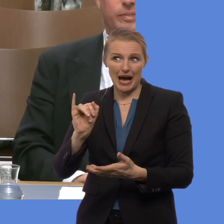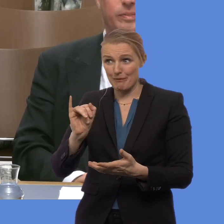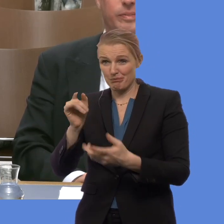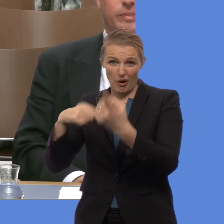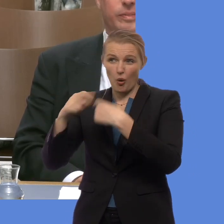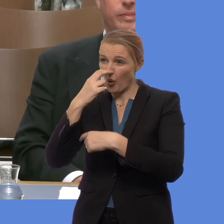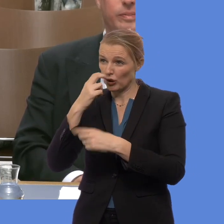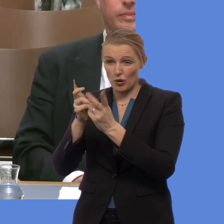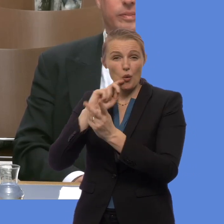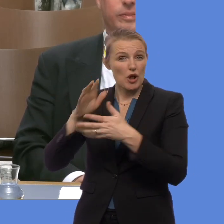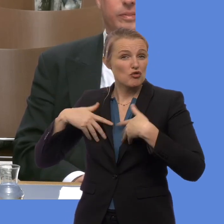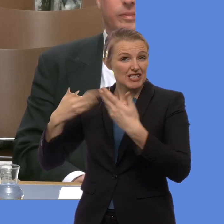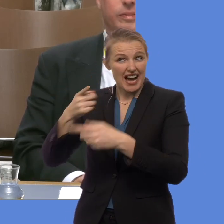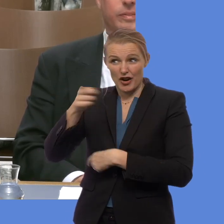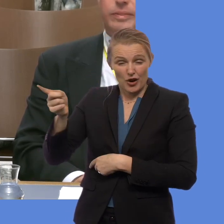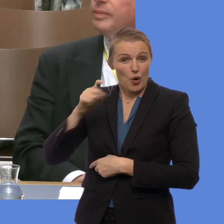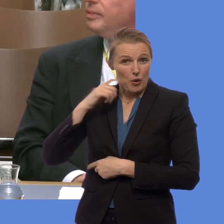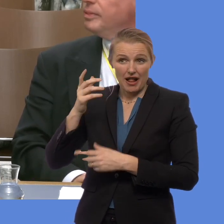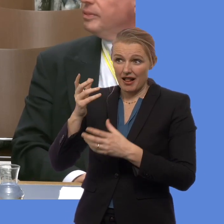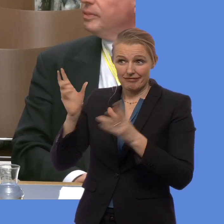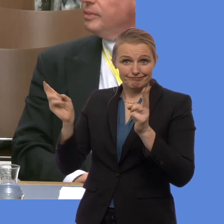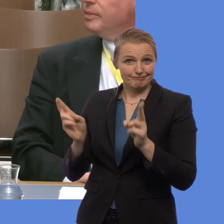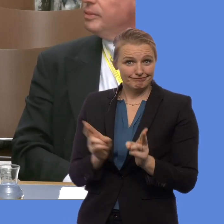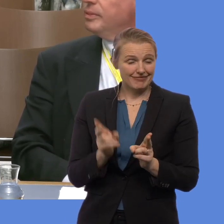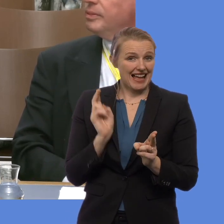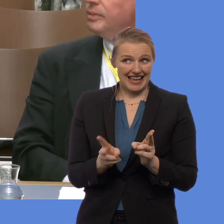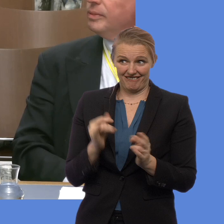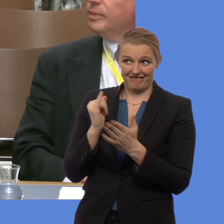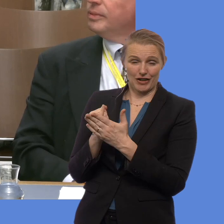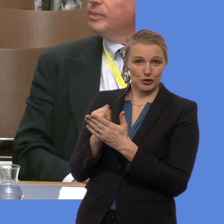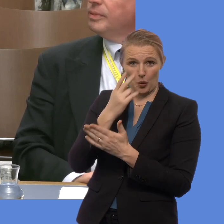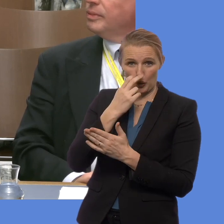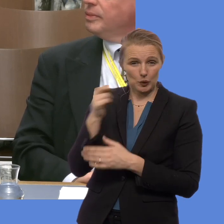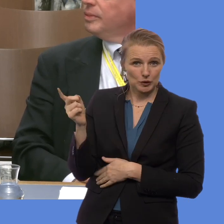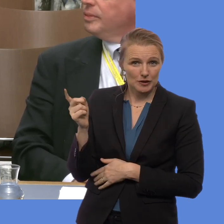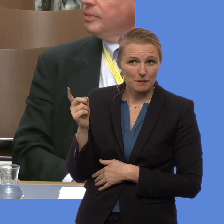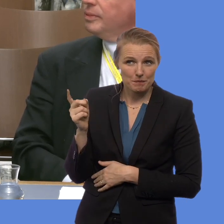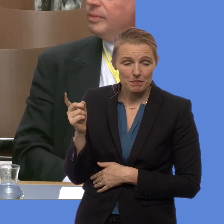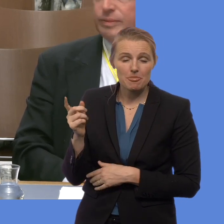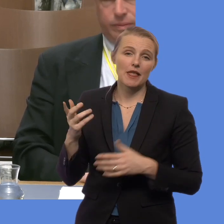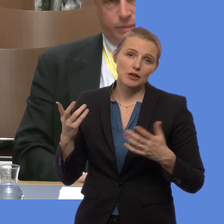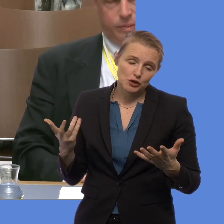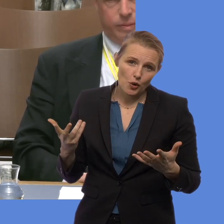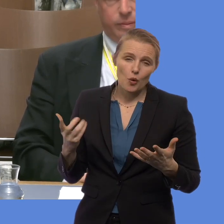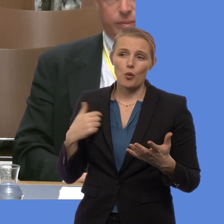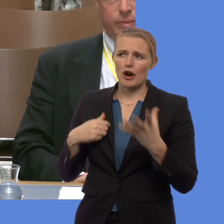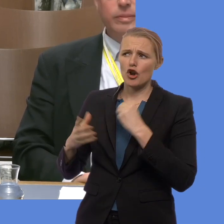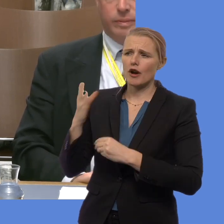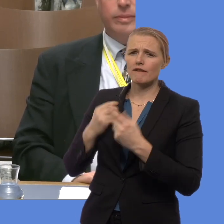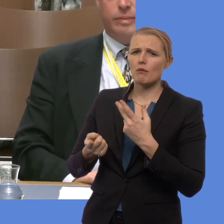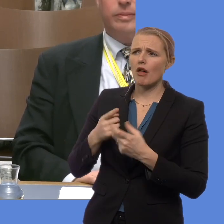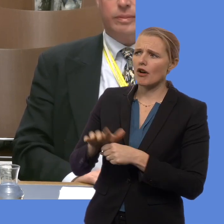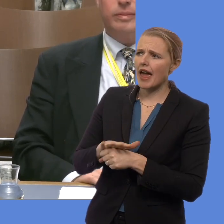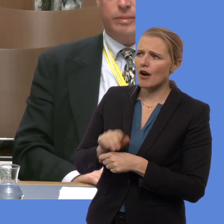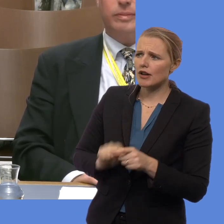point, current cohort of interpreters will retire. And the concern was, and learning from other jurisdictions, when they